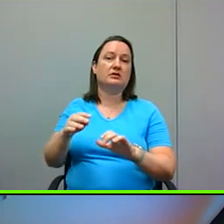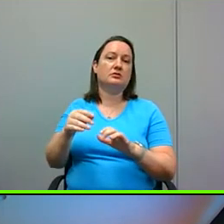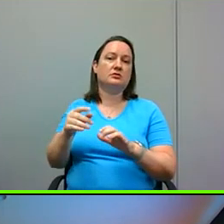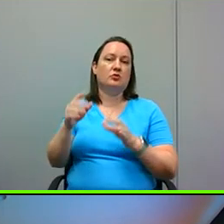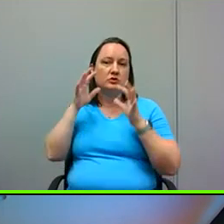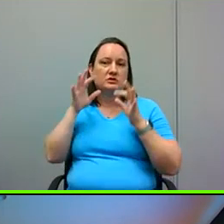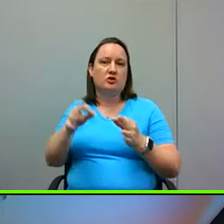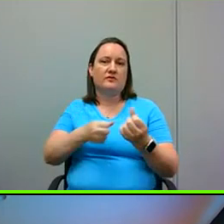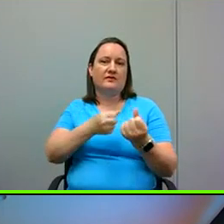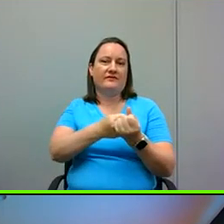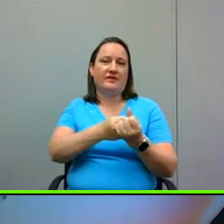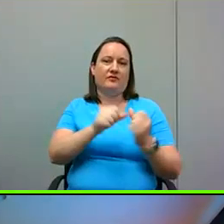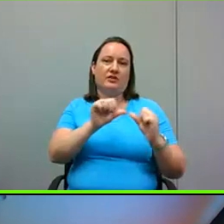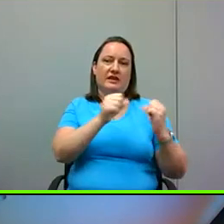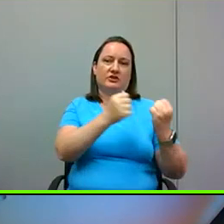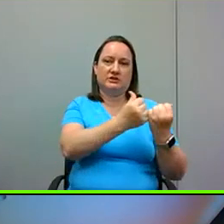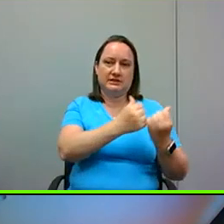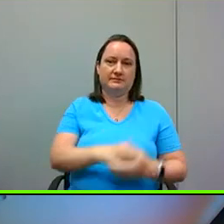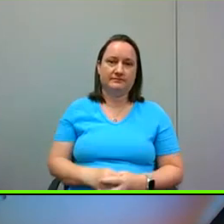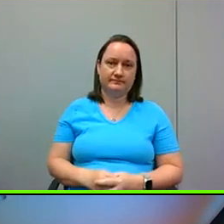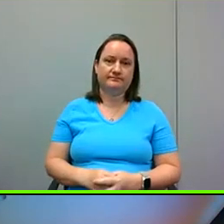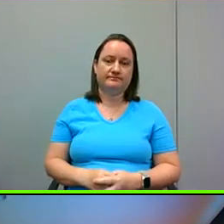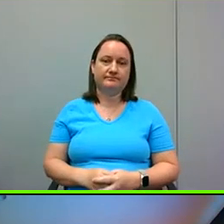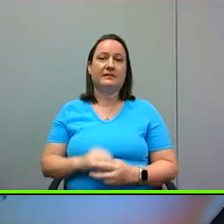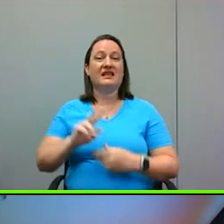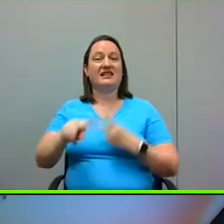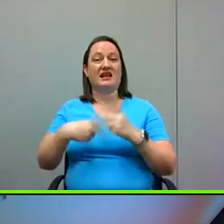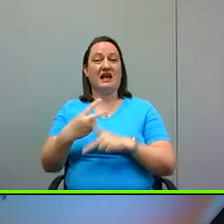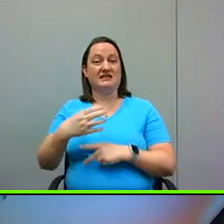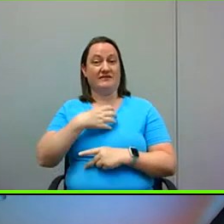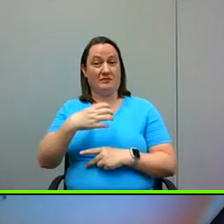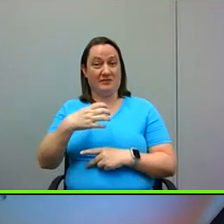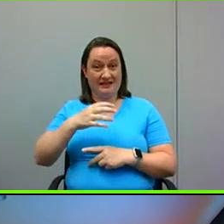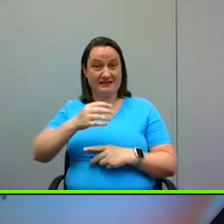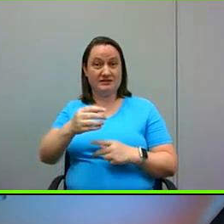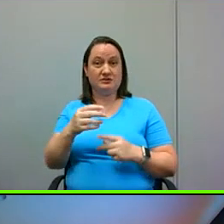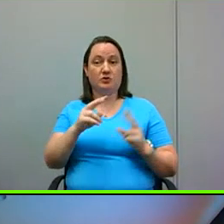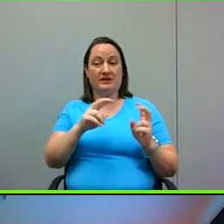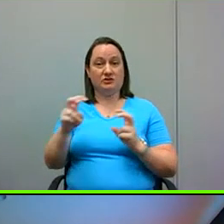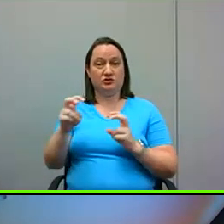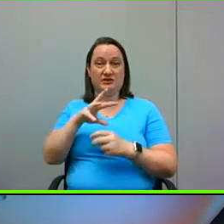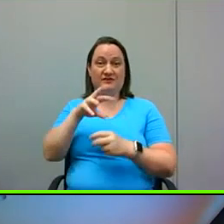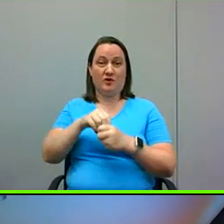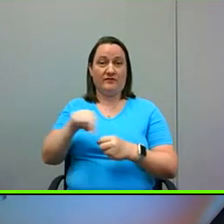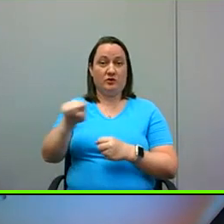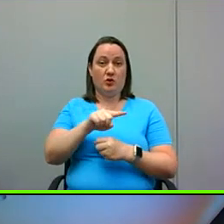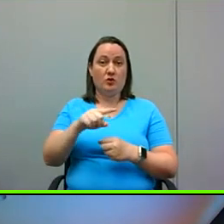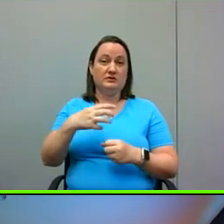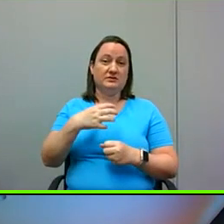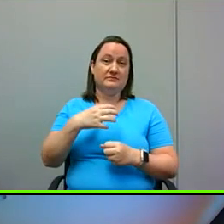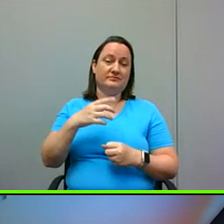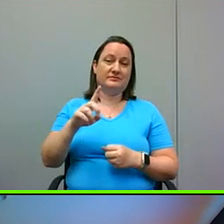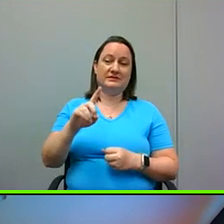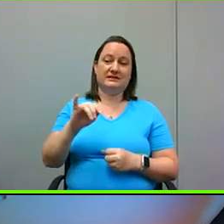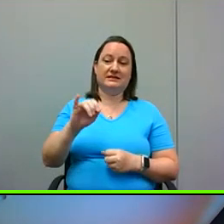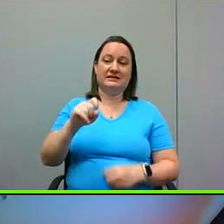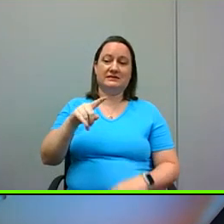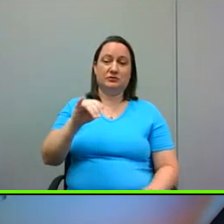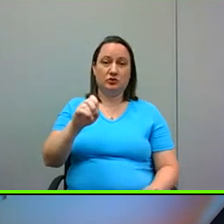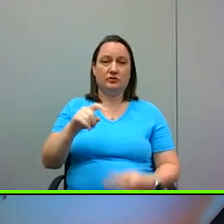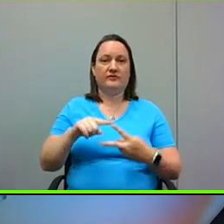agency. The types of complaints or issues involved in the disputes for the 1